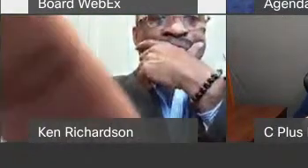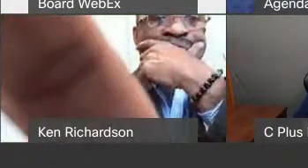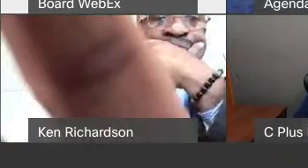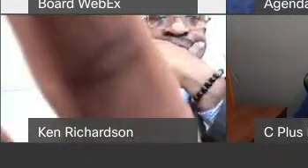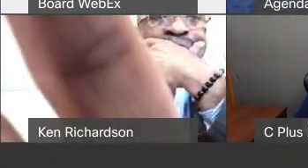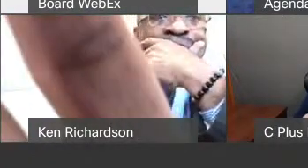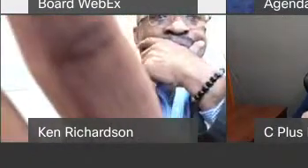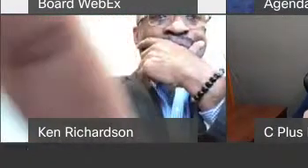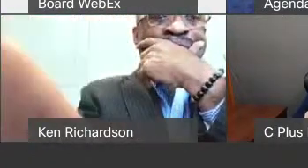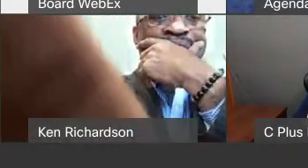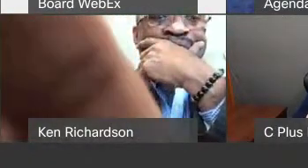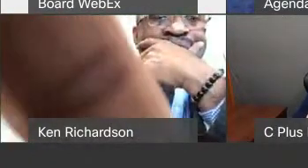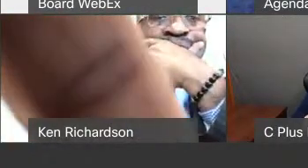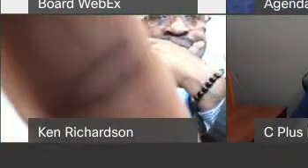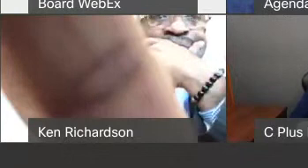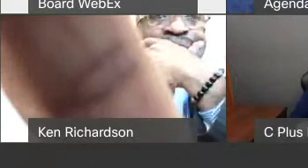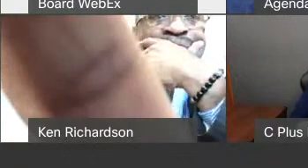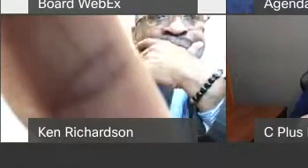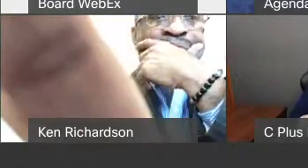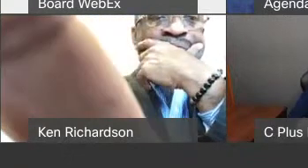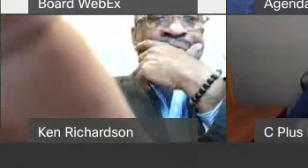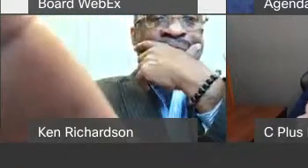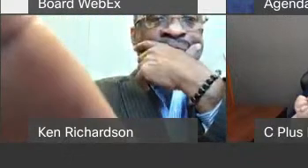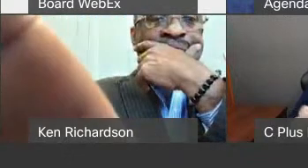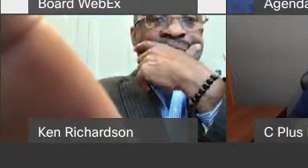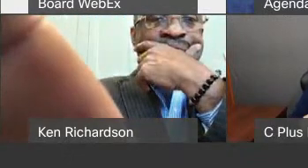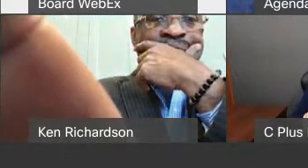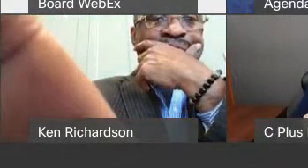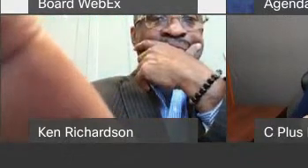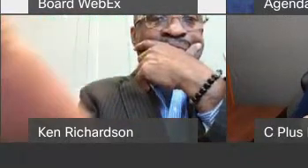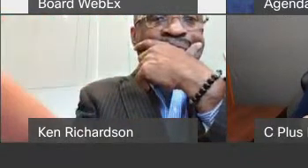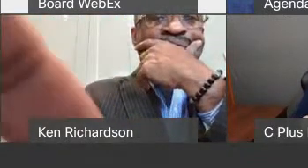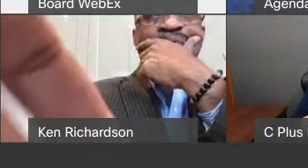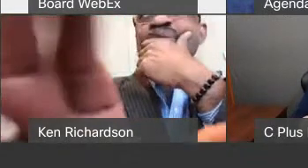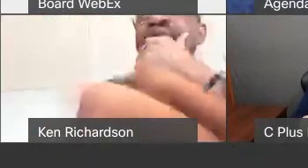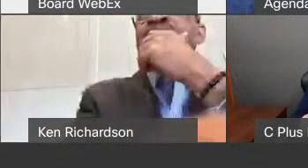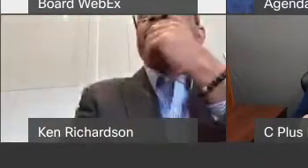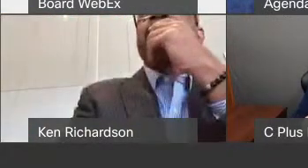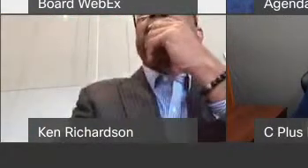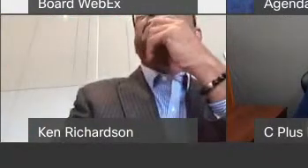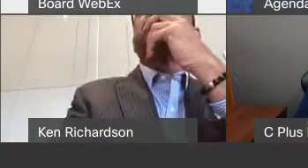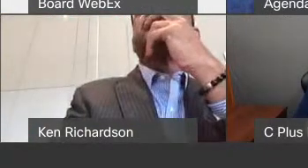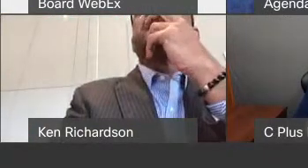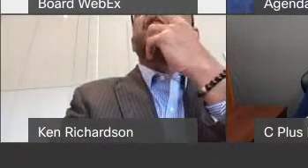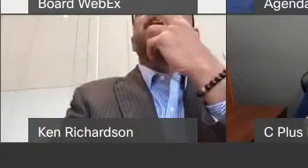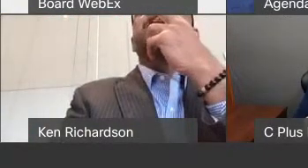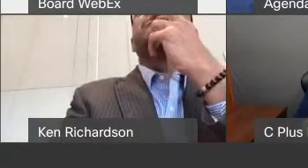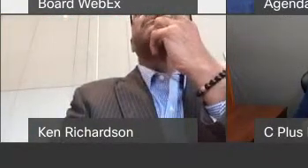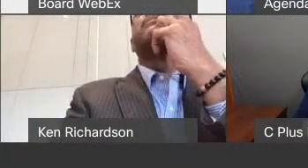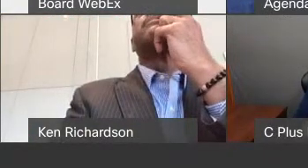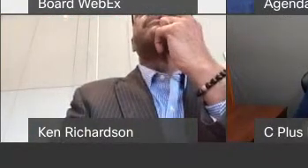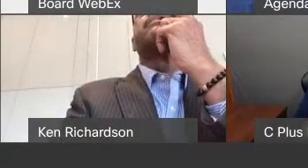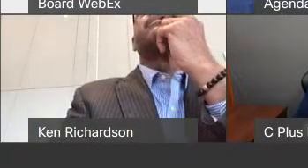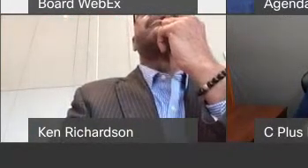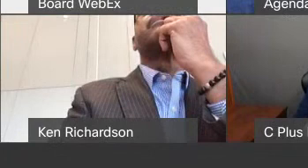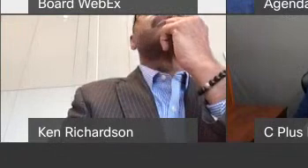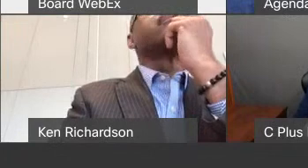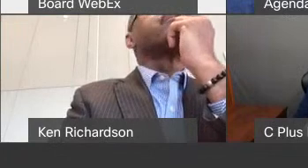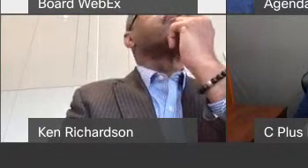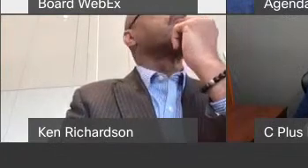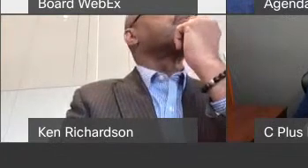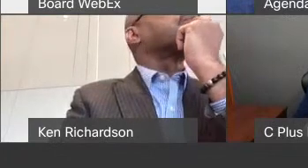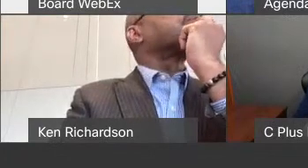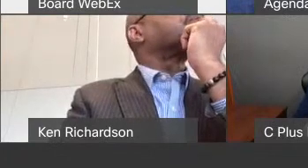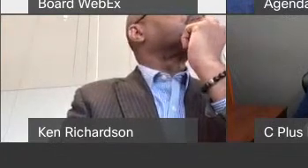Our Director of Strategic Operations, Executive Director of Strategic Operations, Ms. Emily Cox, is going to share with